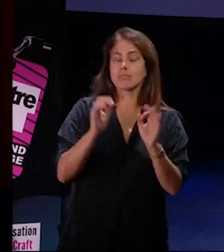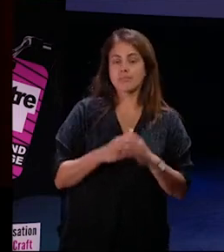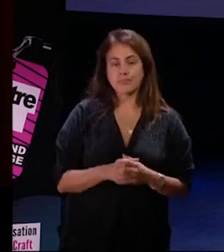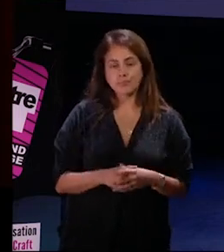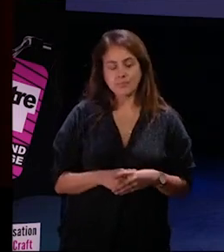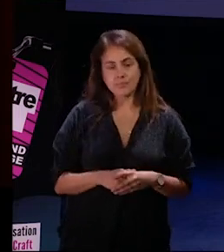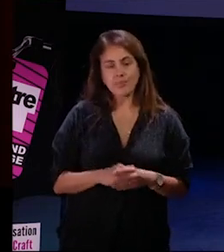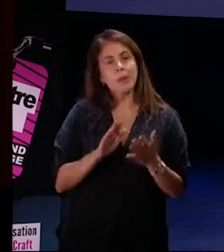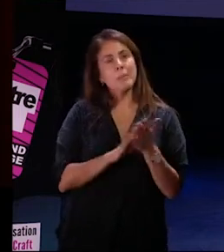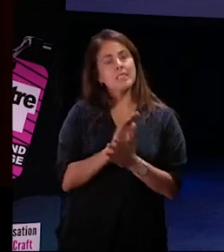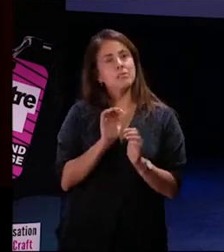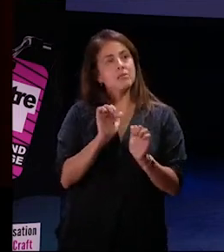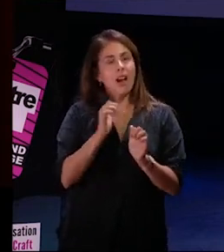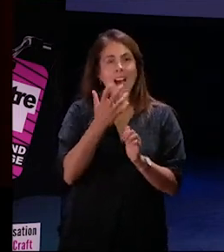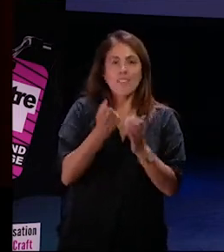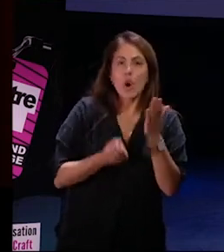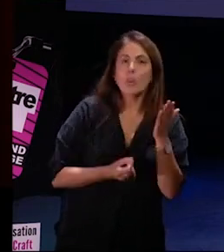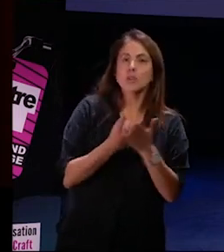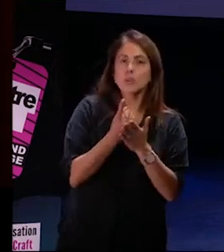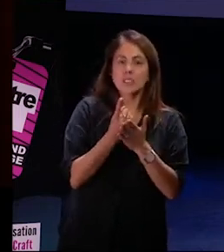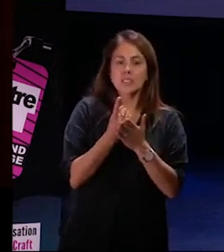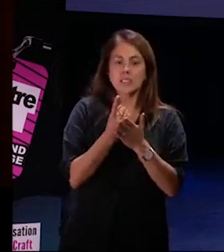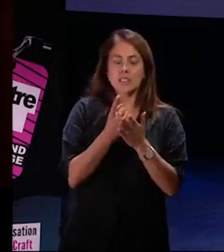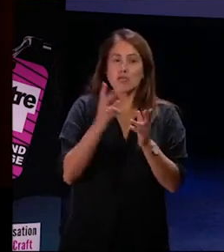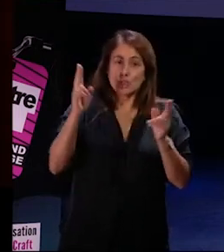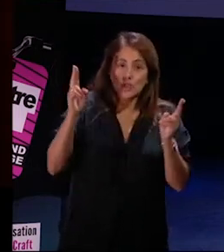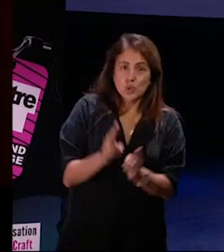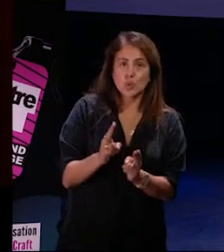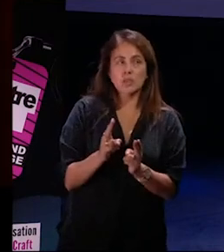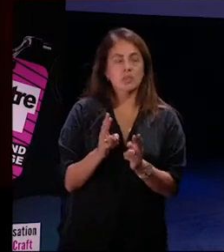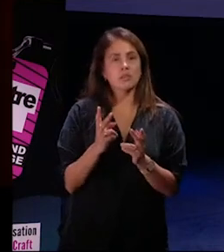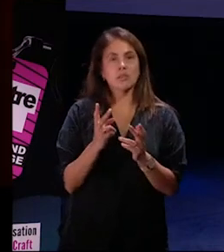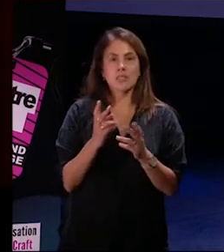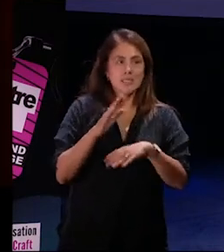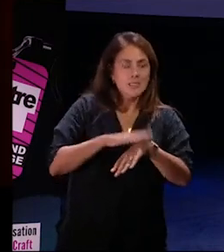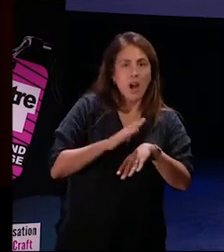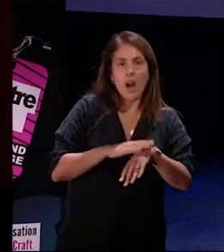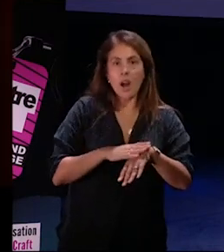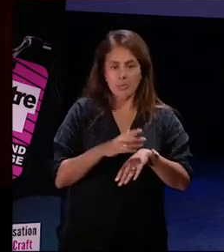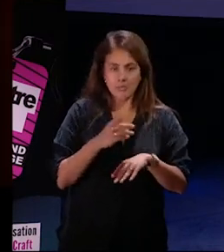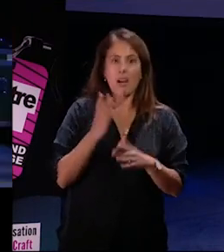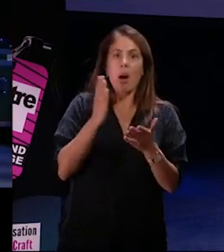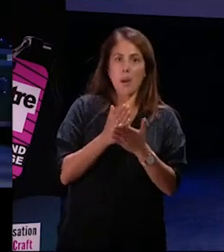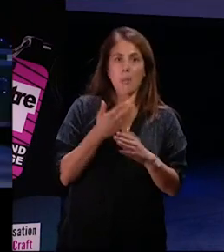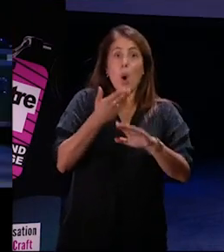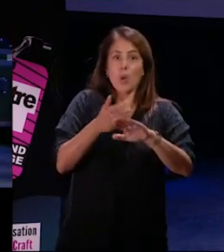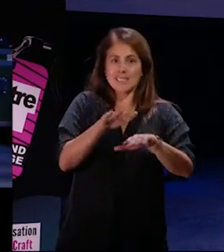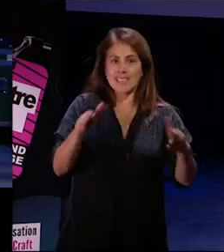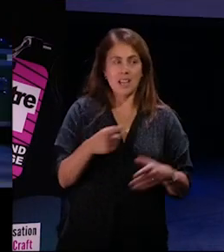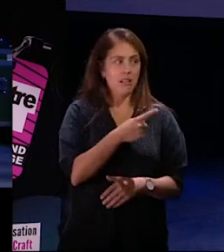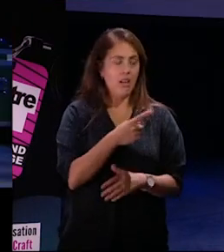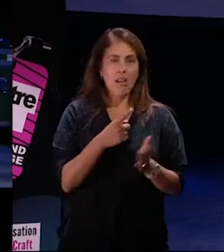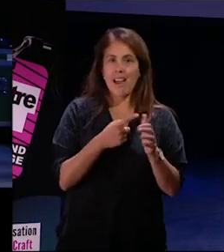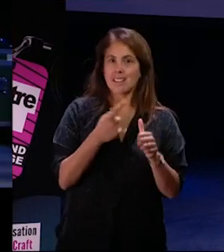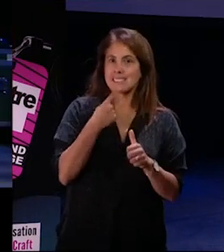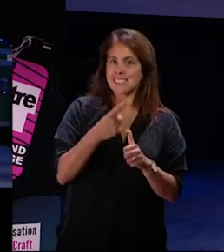Therefore, you have that opportunity to be able to really, really reduce the amount of contact time it takes with the stage, as Emma mentioned earlier on, therefore allowing